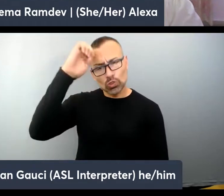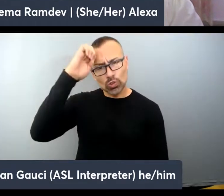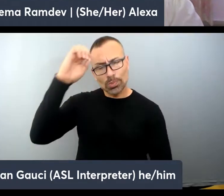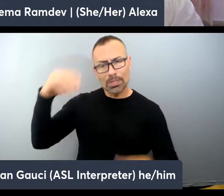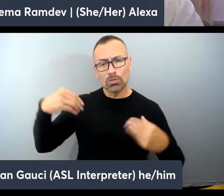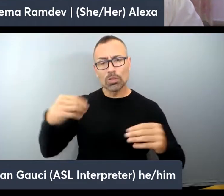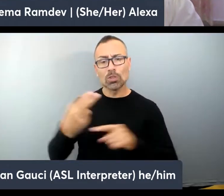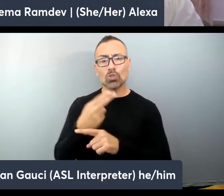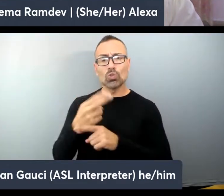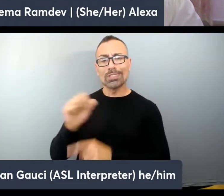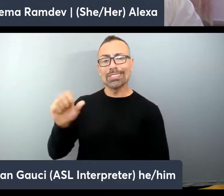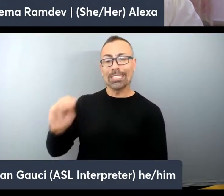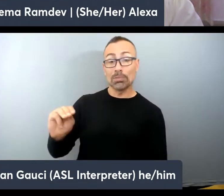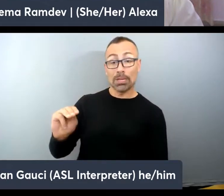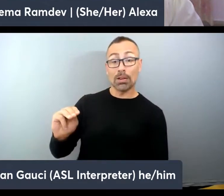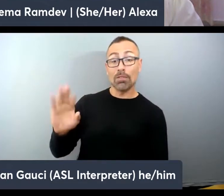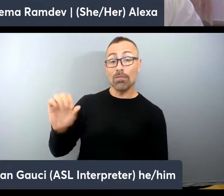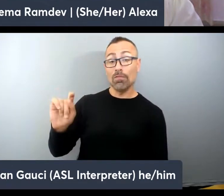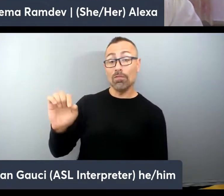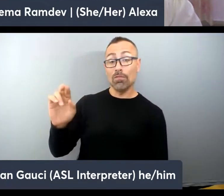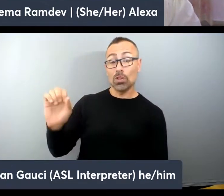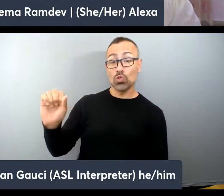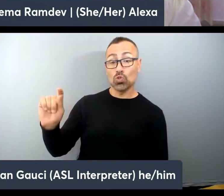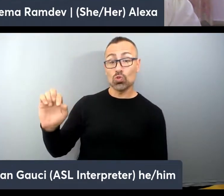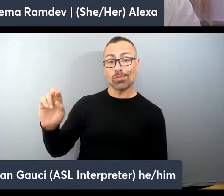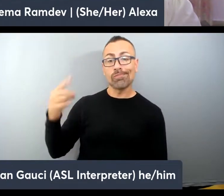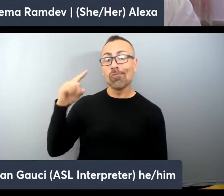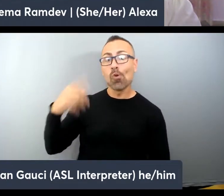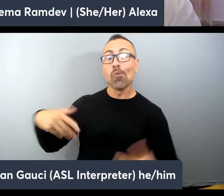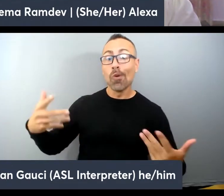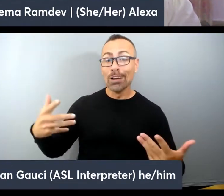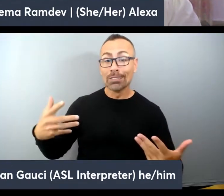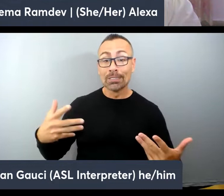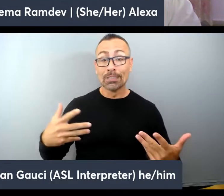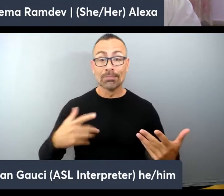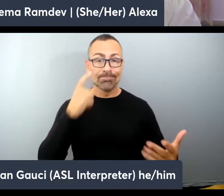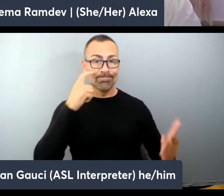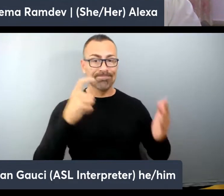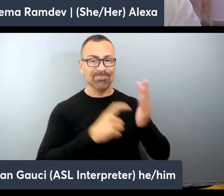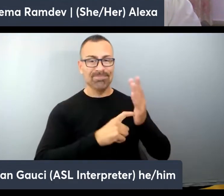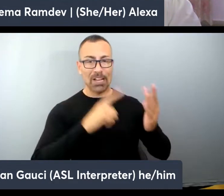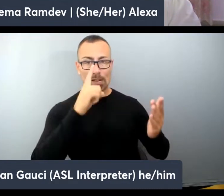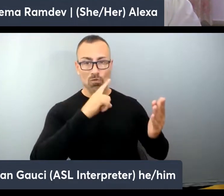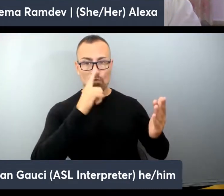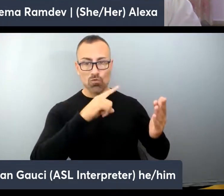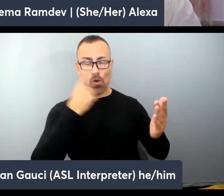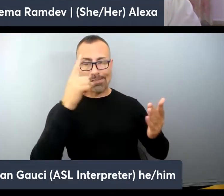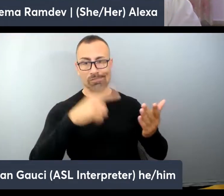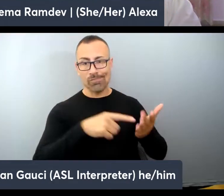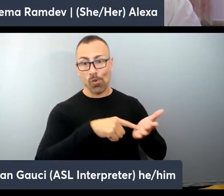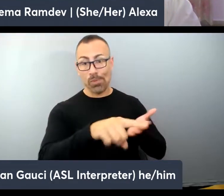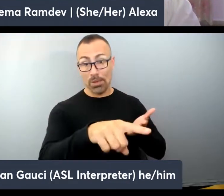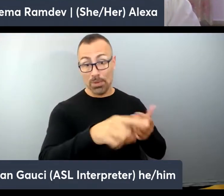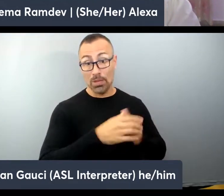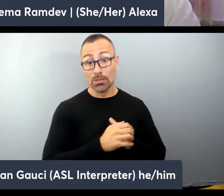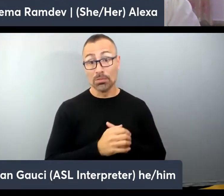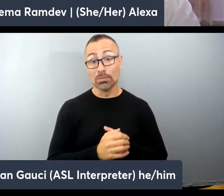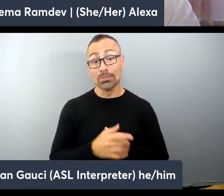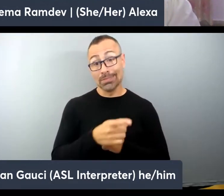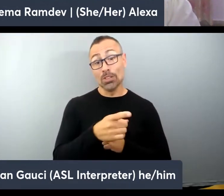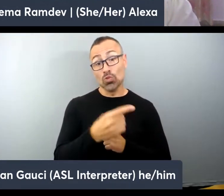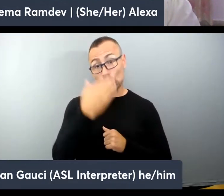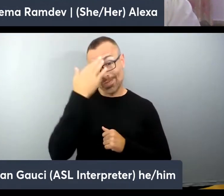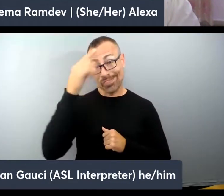part of their fraud detection for payments. So you can imagine that this is a case in which low latency is super